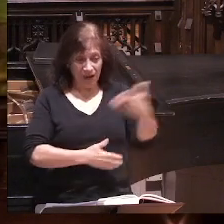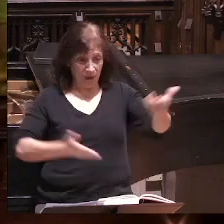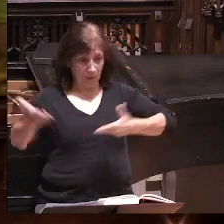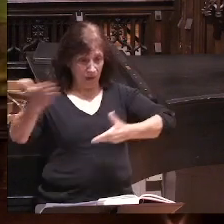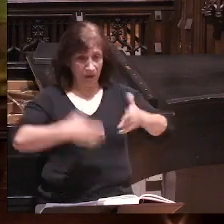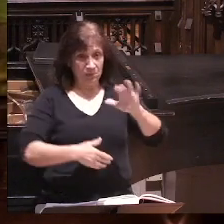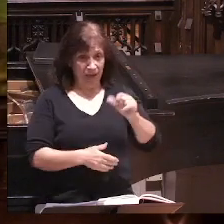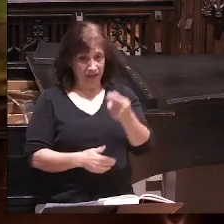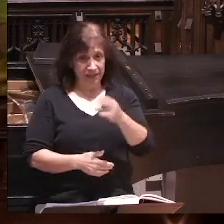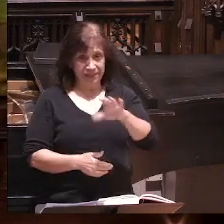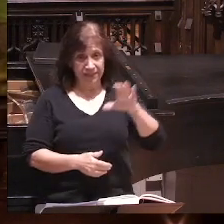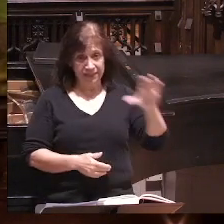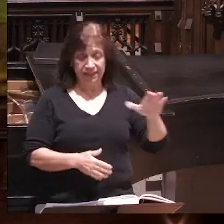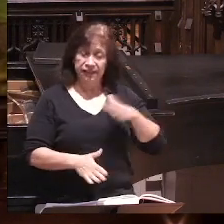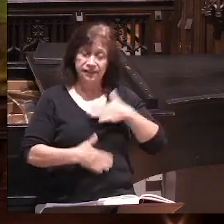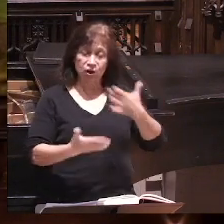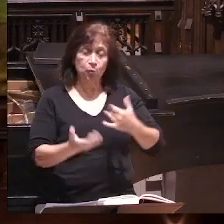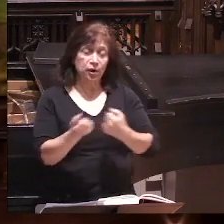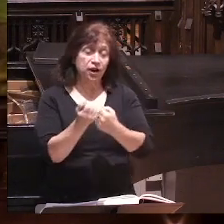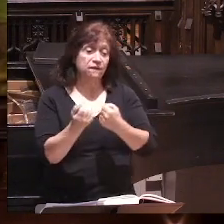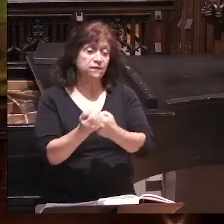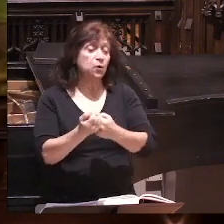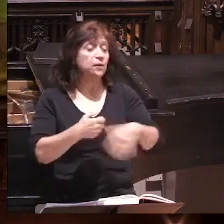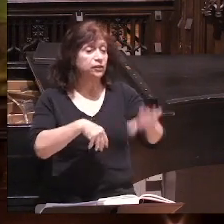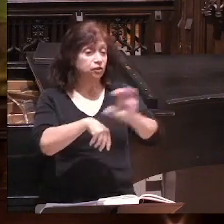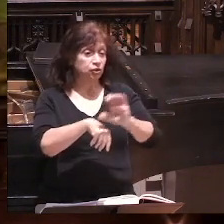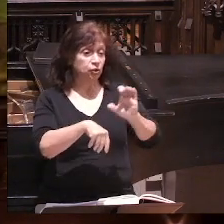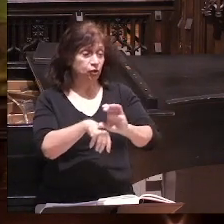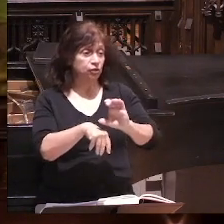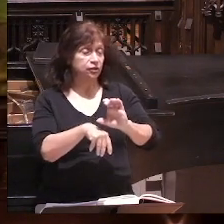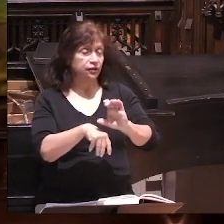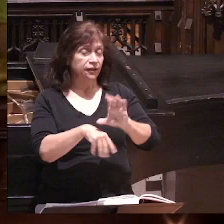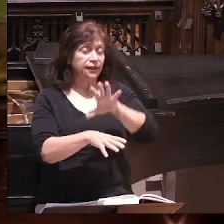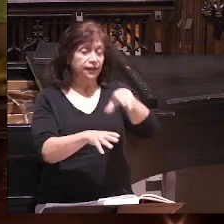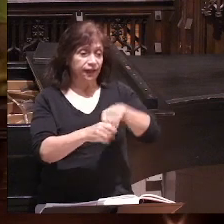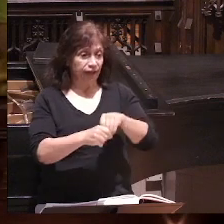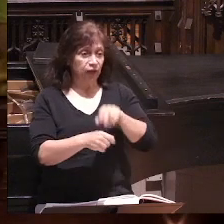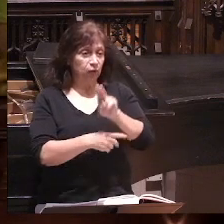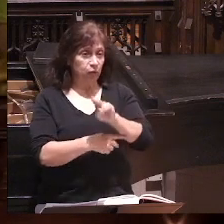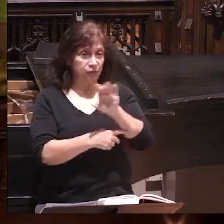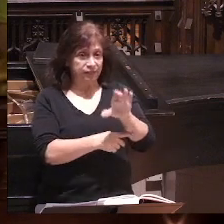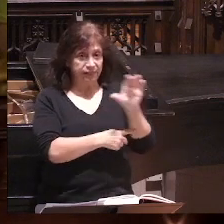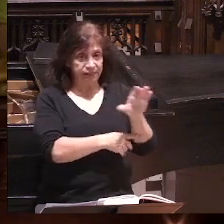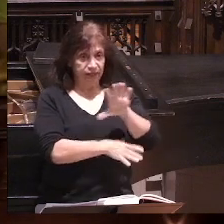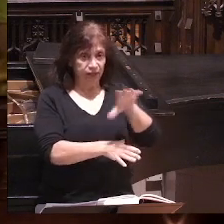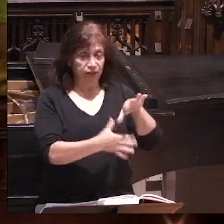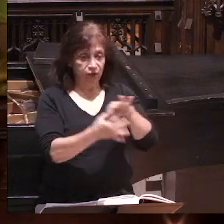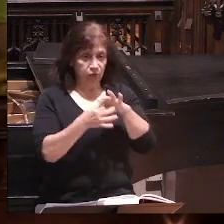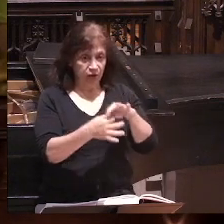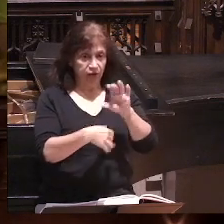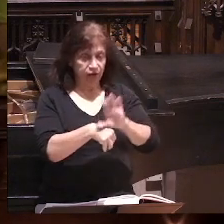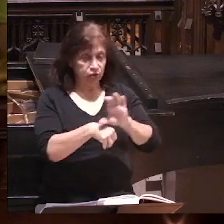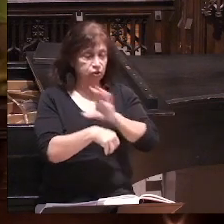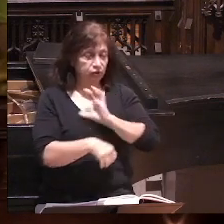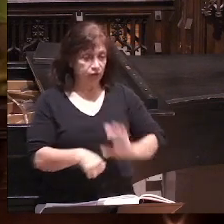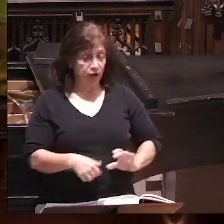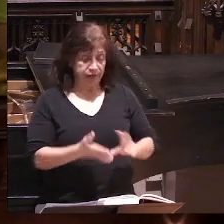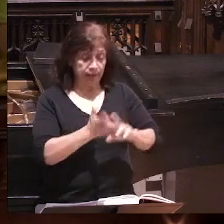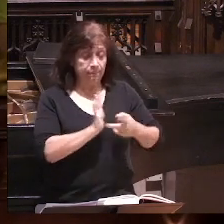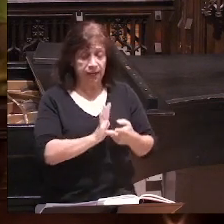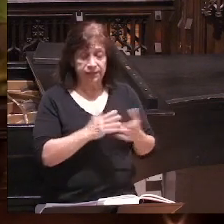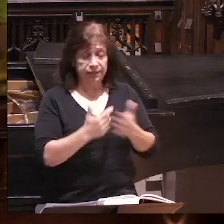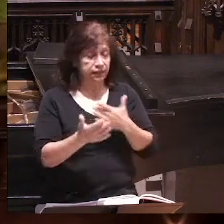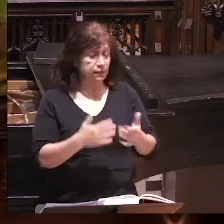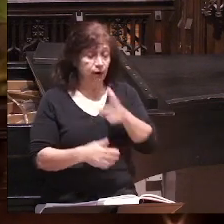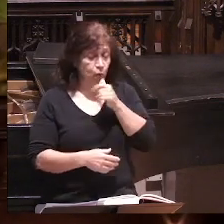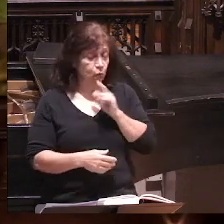Hill Congregational Church, an open and affirming congregation in the United Church of Christ. What this means is that no matter